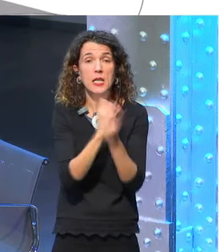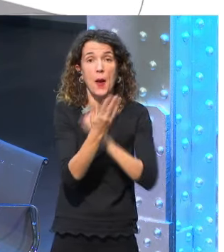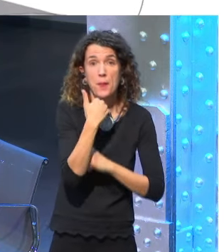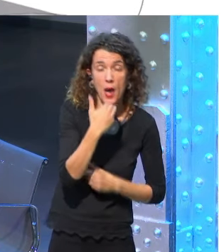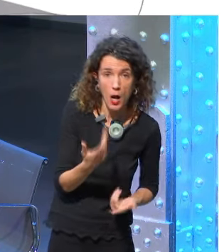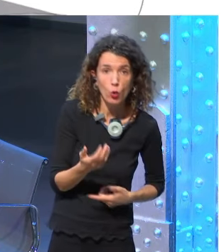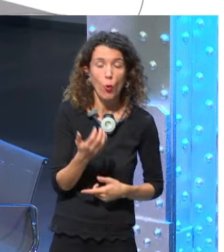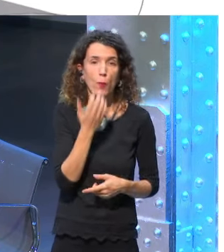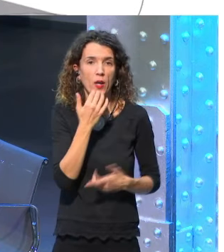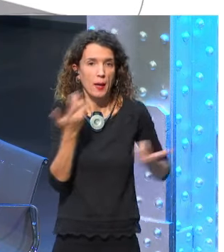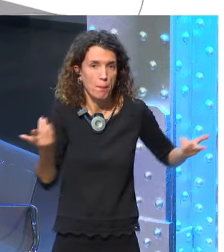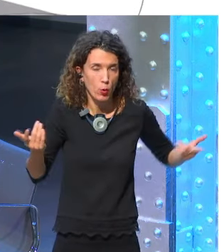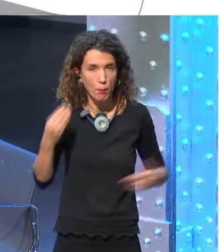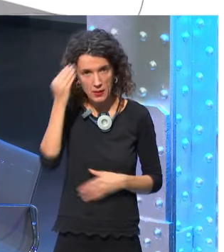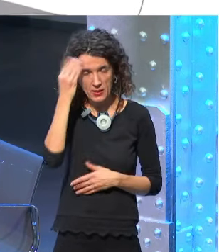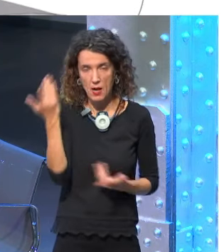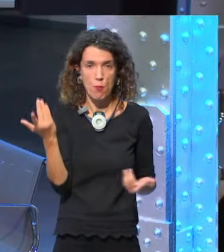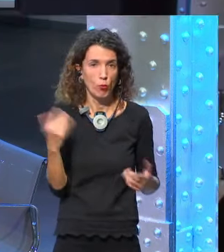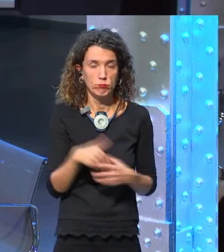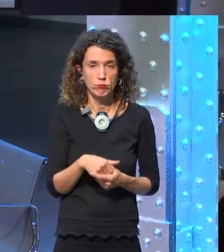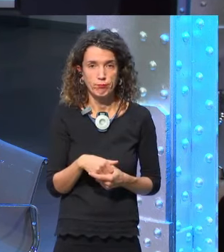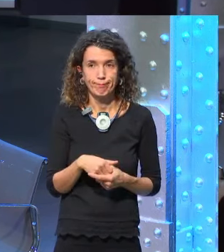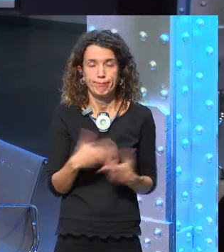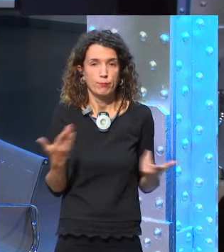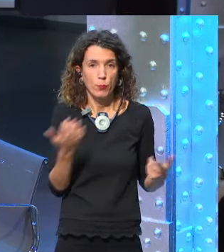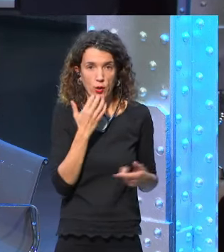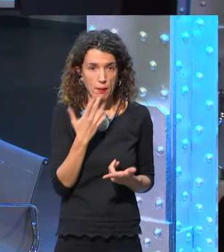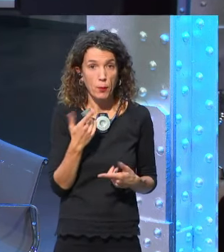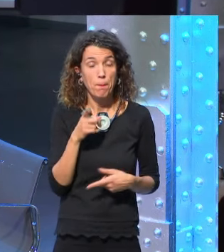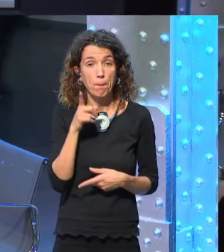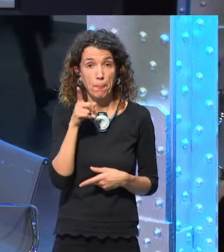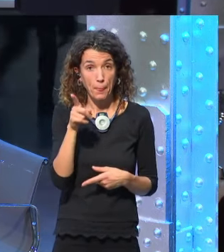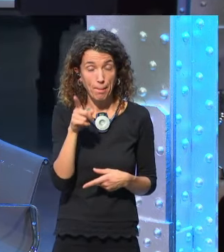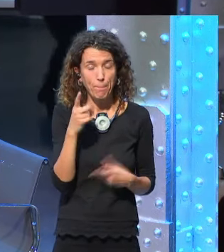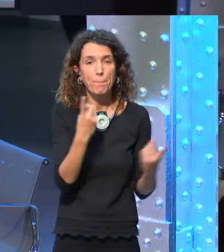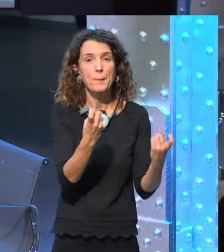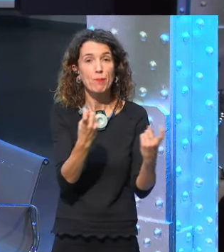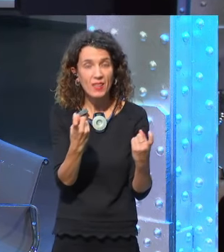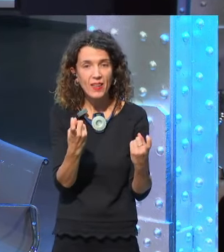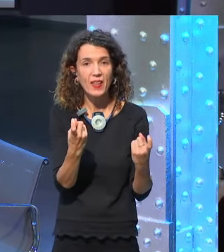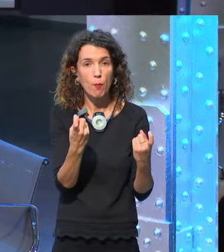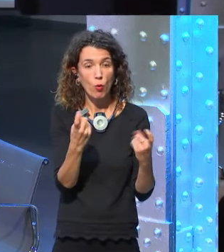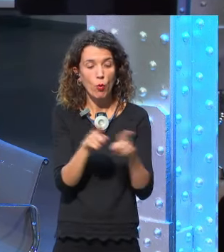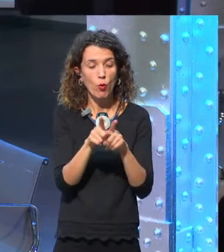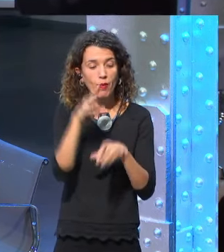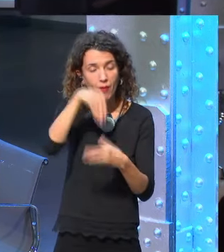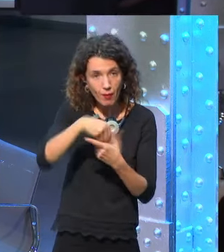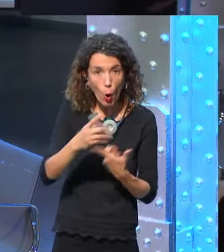well, actually, through the tendering process, we got another manufacturer of the roof light, while you change the roof